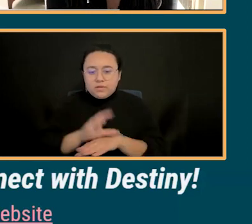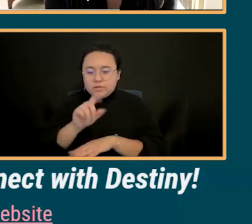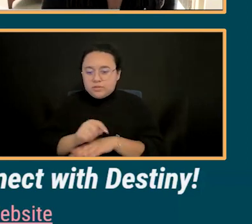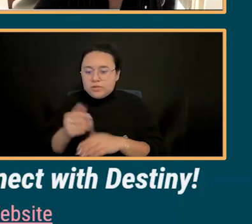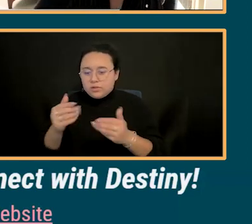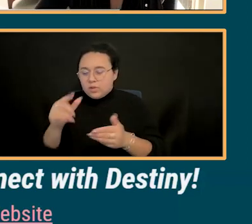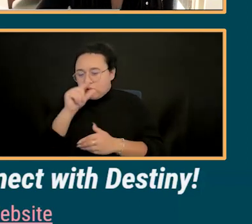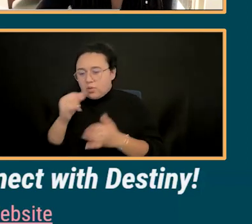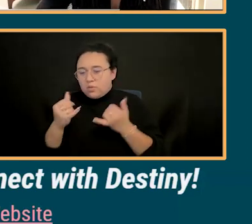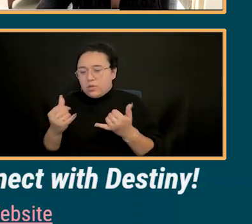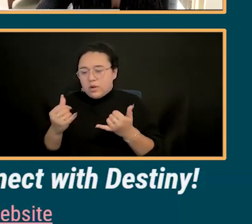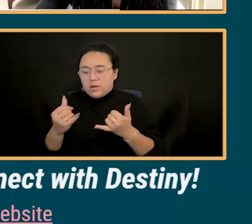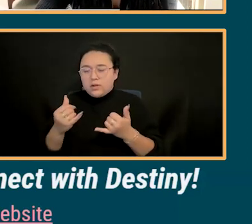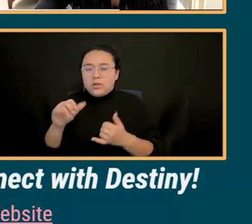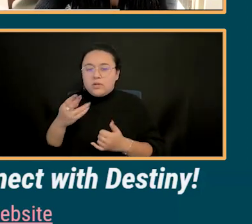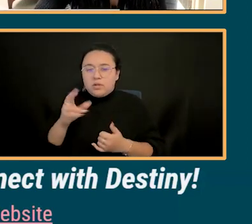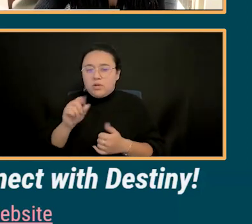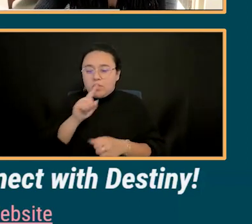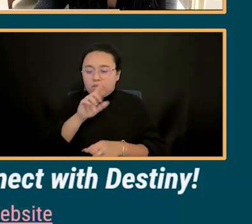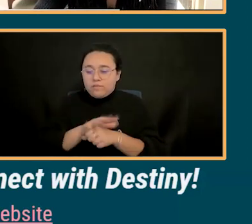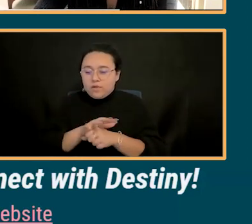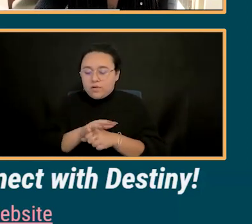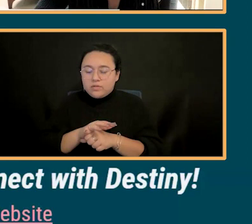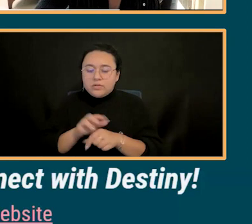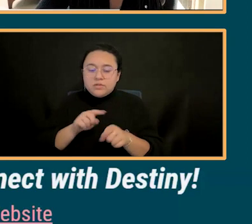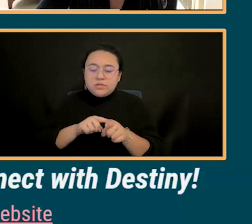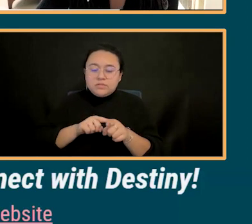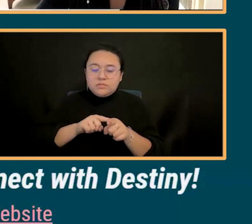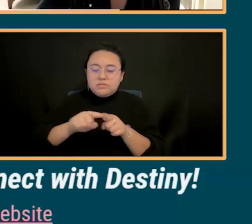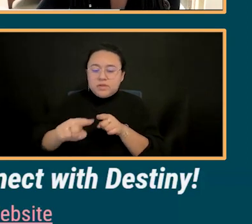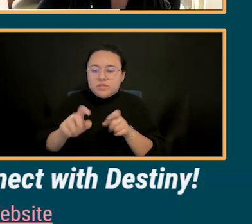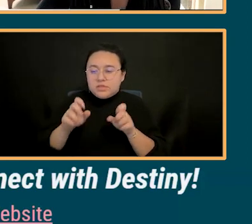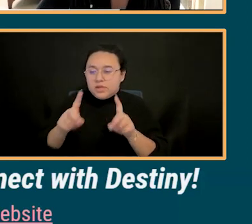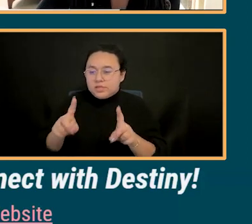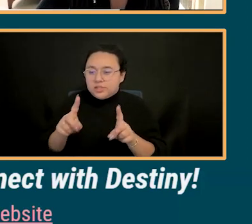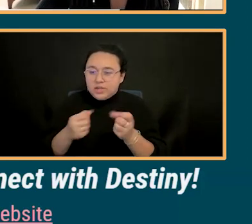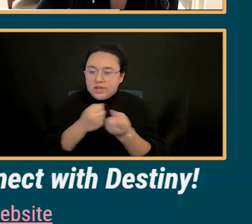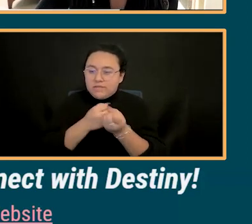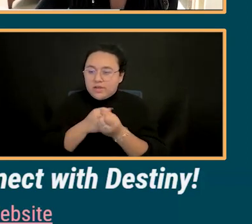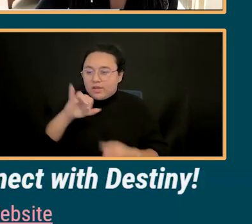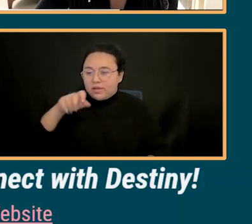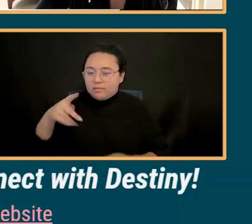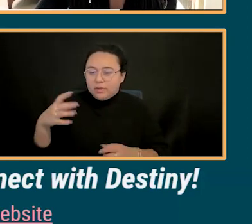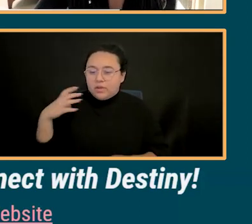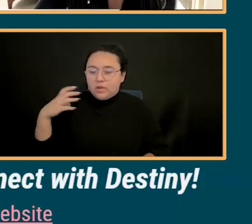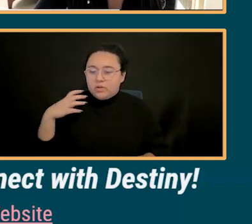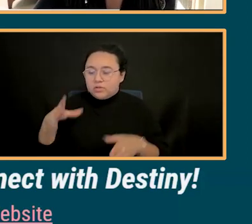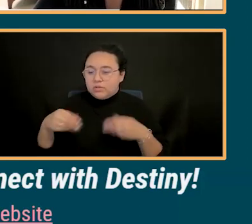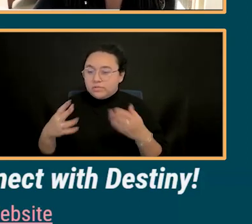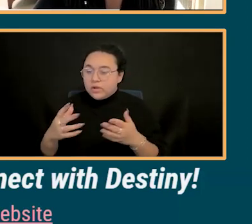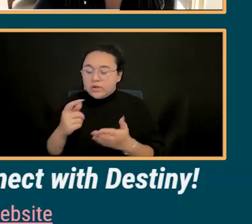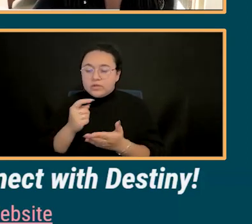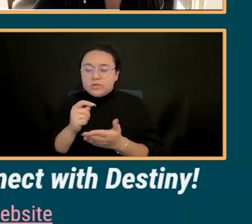it right now, and is a neuroaffirming special education parent advocate and IEP coach who provides trainings on